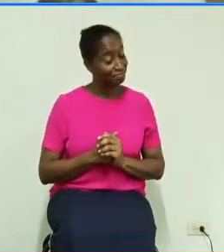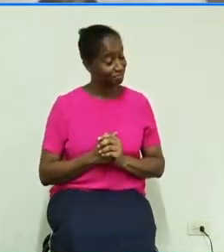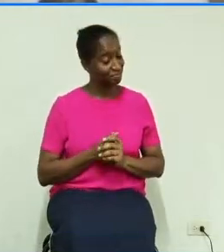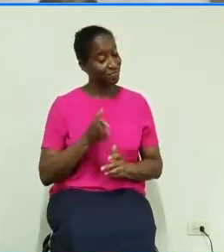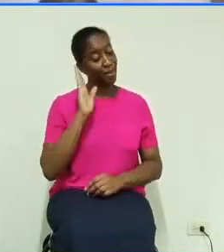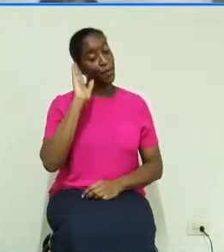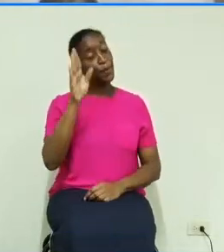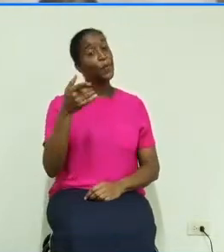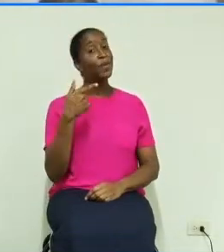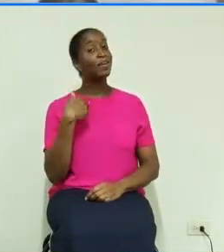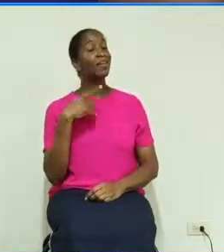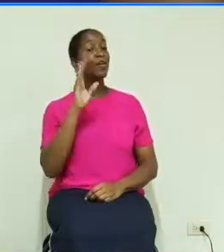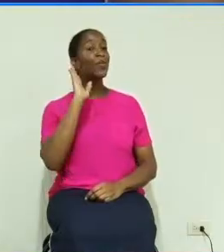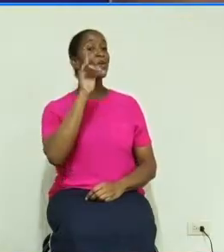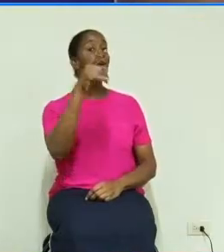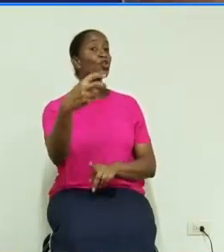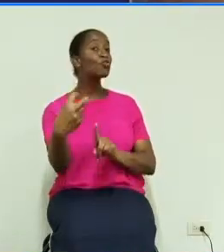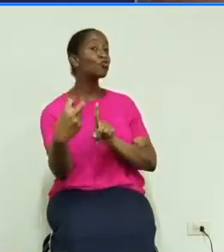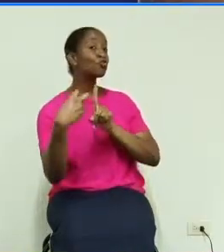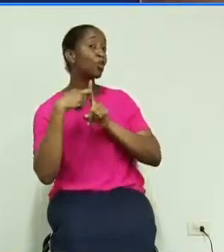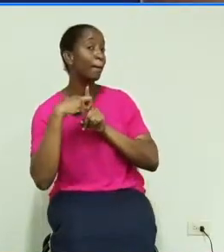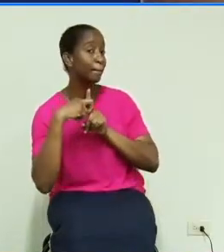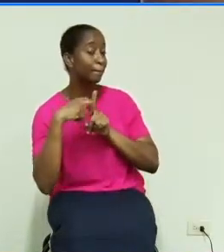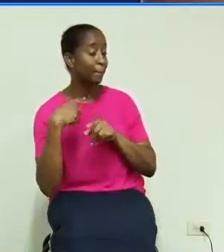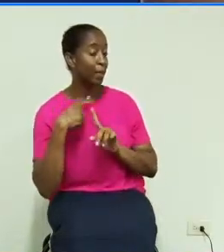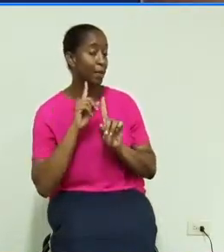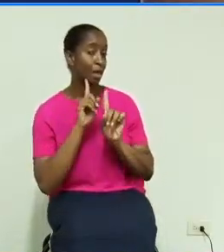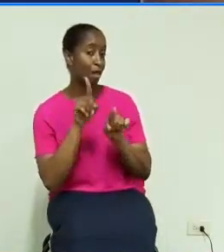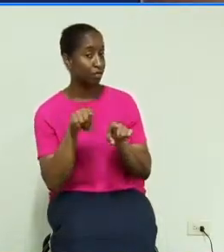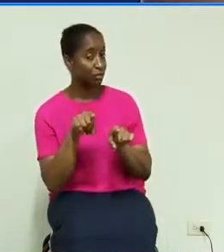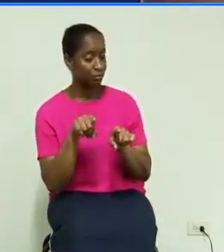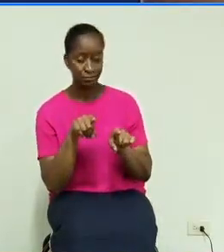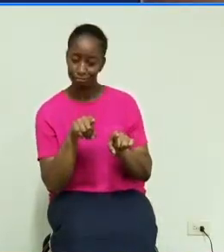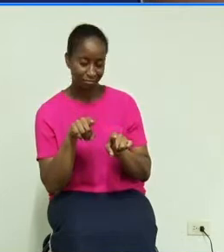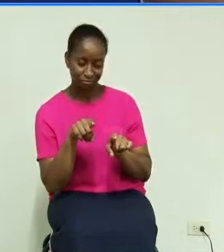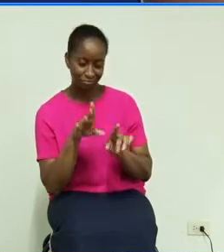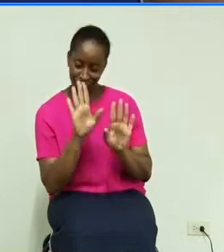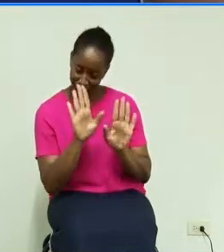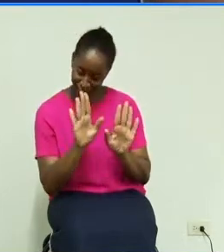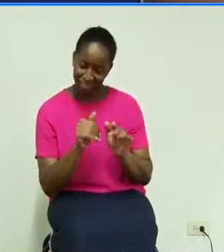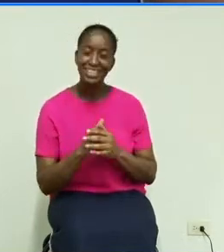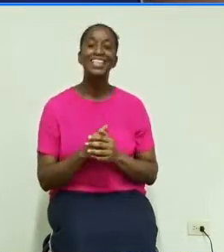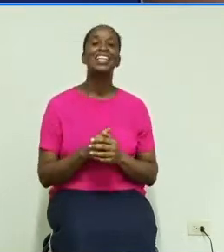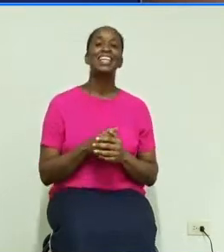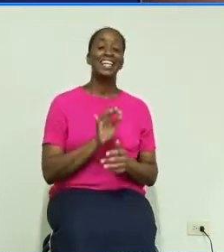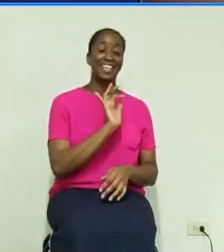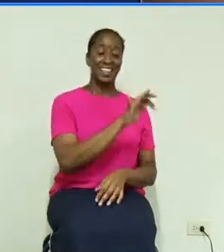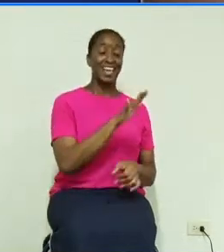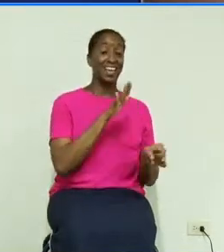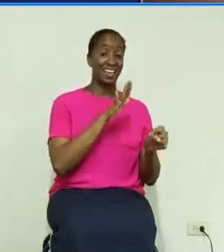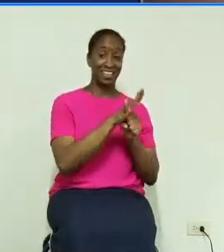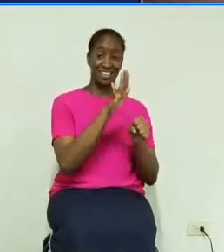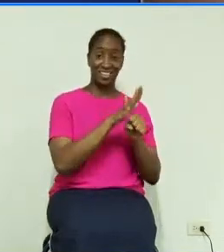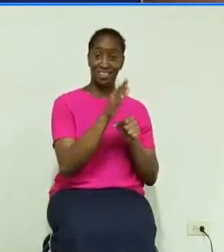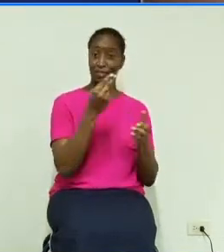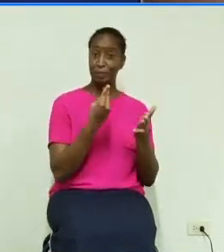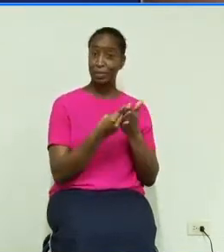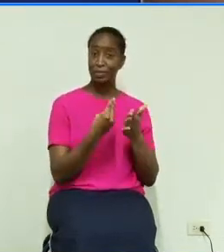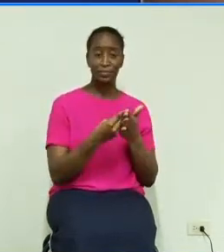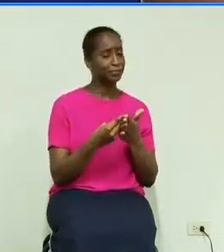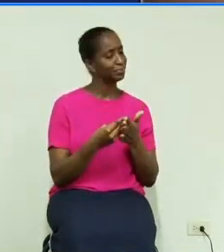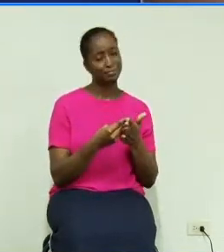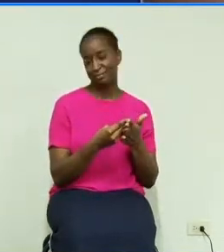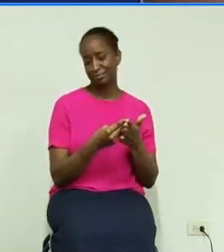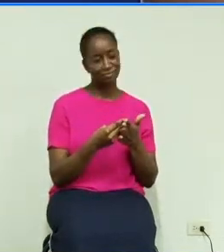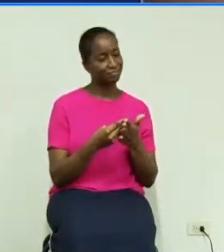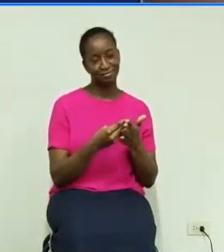though, is no, it is not adequate. It is not adequate because, and the Senate, and